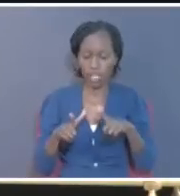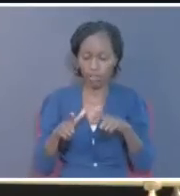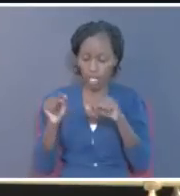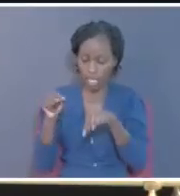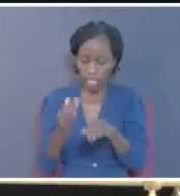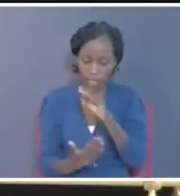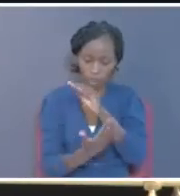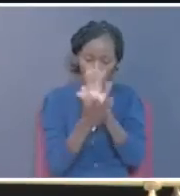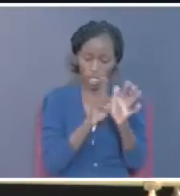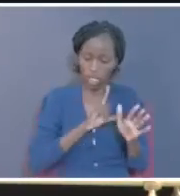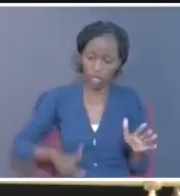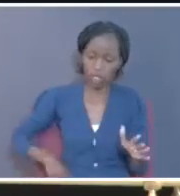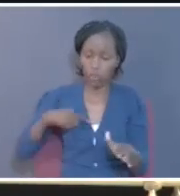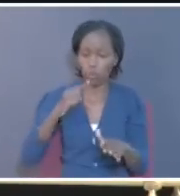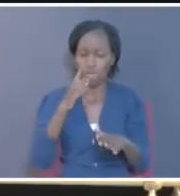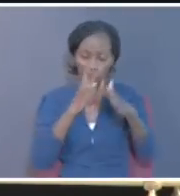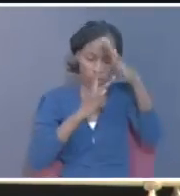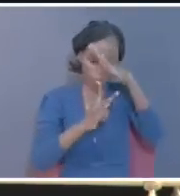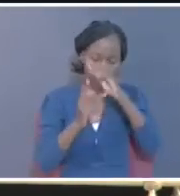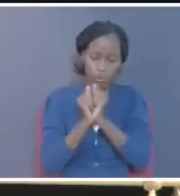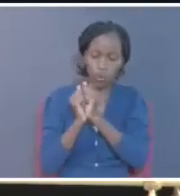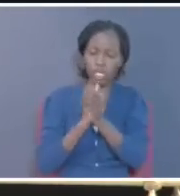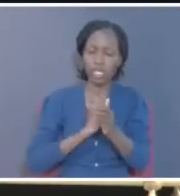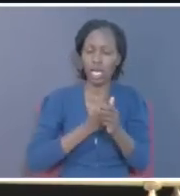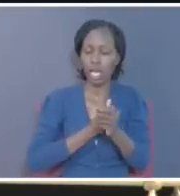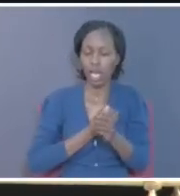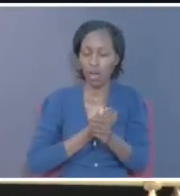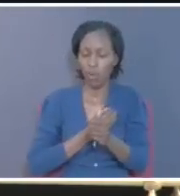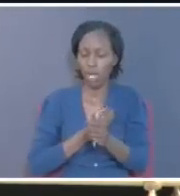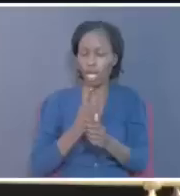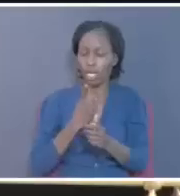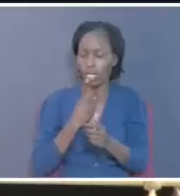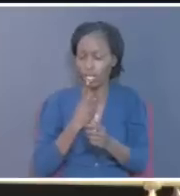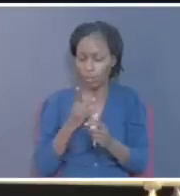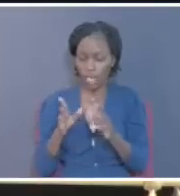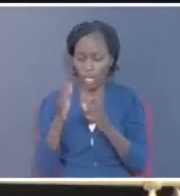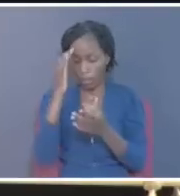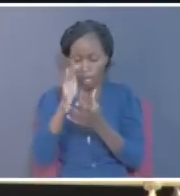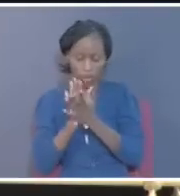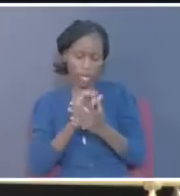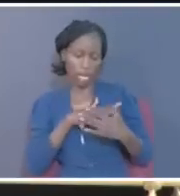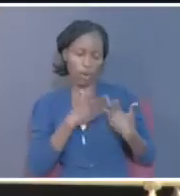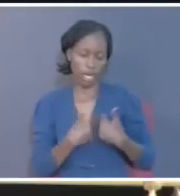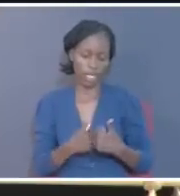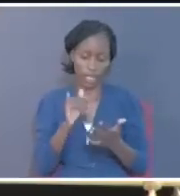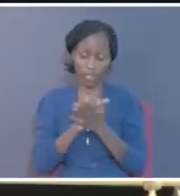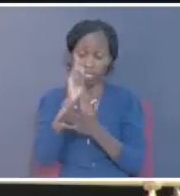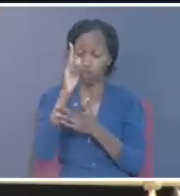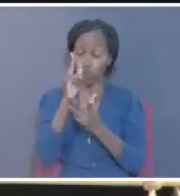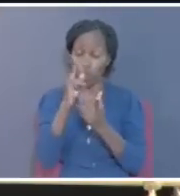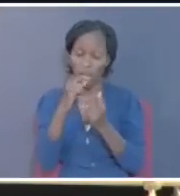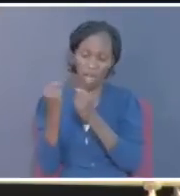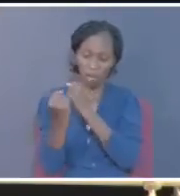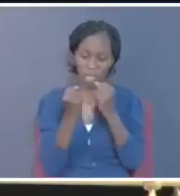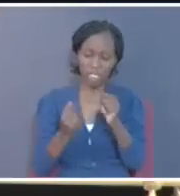this morning we profess with our lips, even what we believe in our hearts, that you're sovereign above all. There